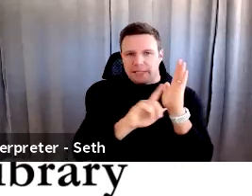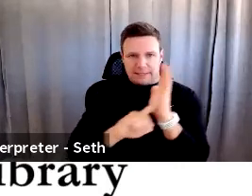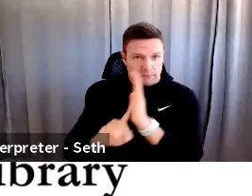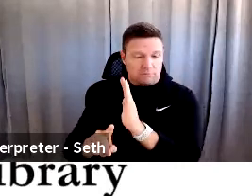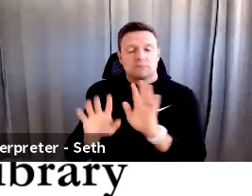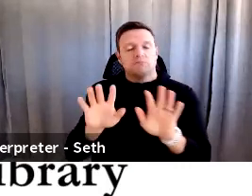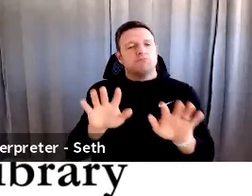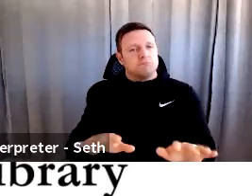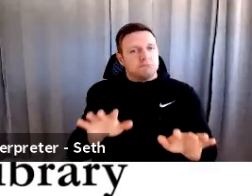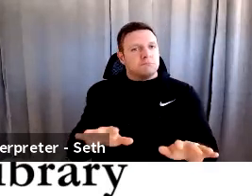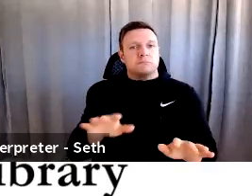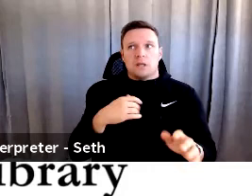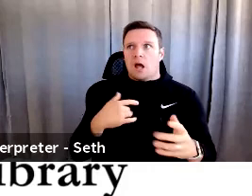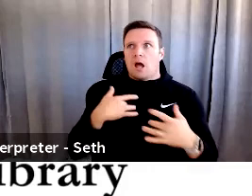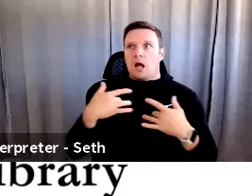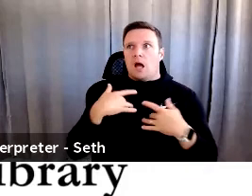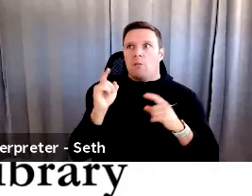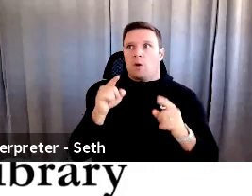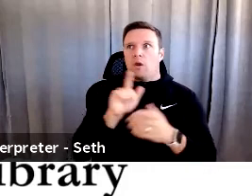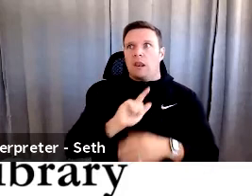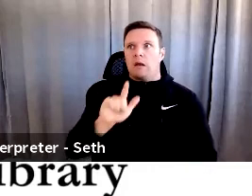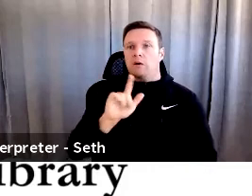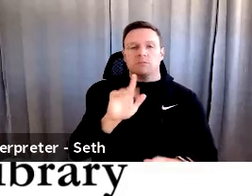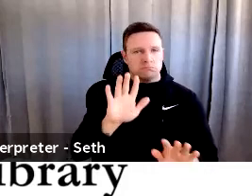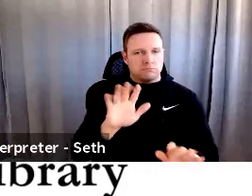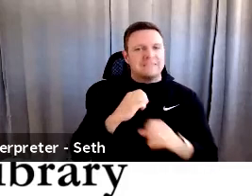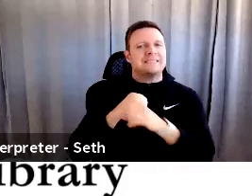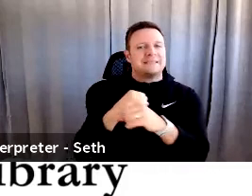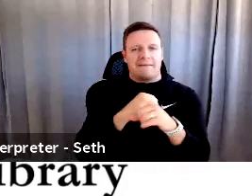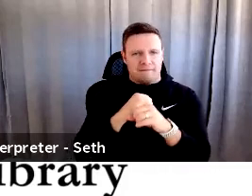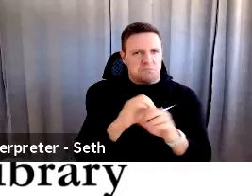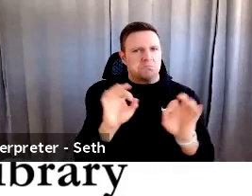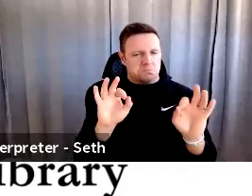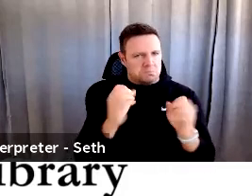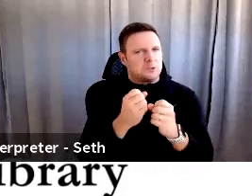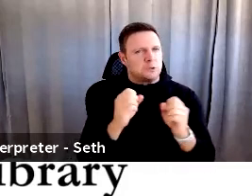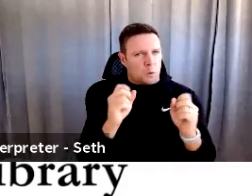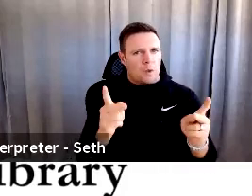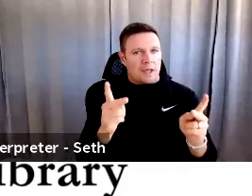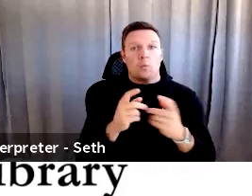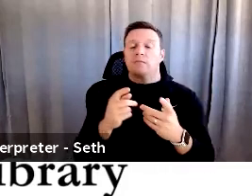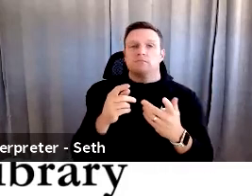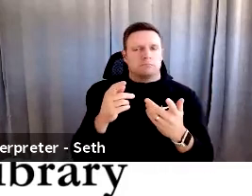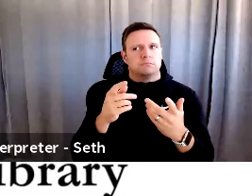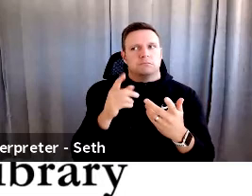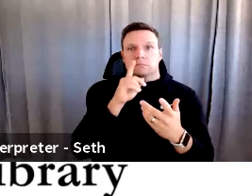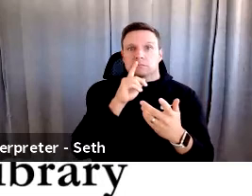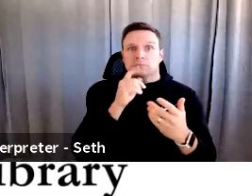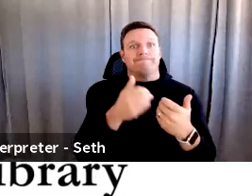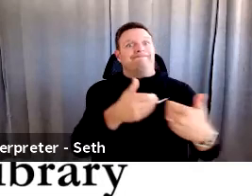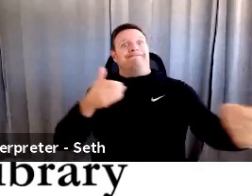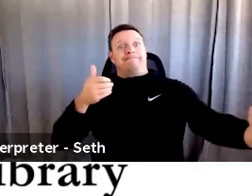everyone's nerves about coming to campus, it is safe, you know, extensive social